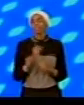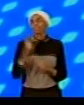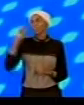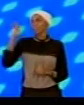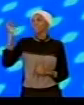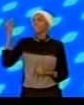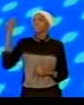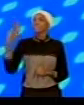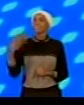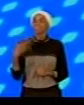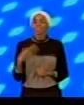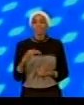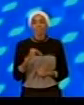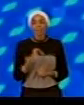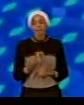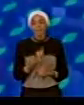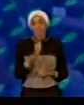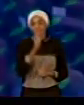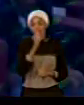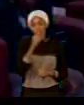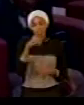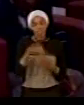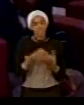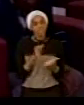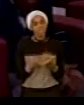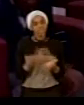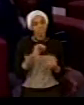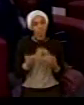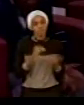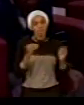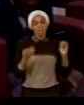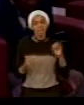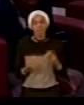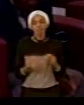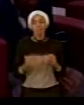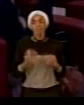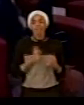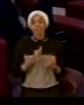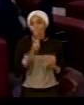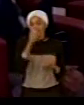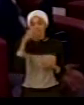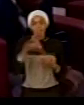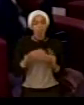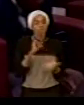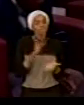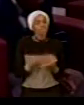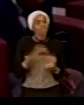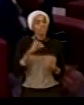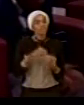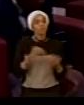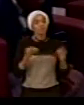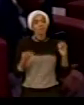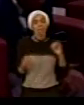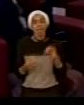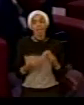by grace? I am in that number. I am in that